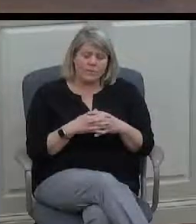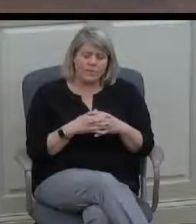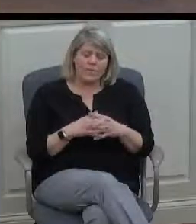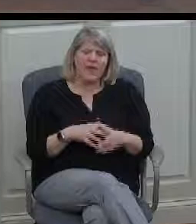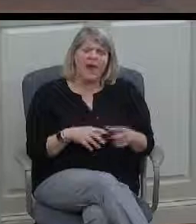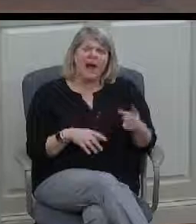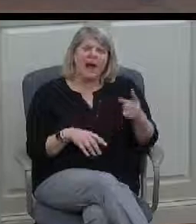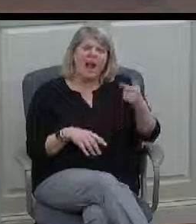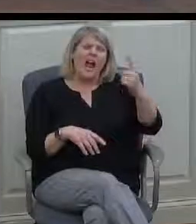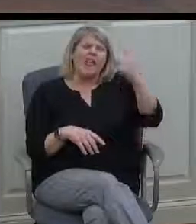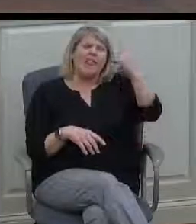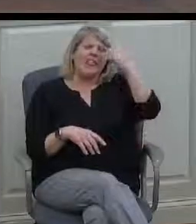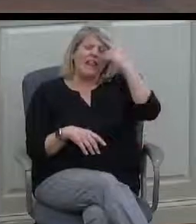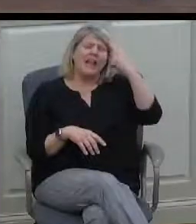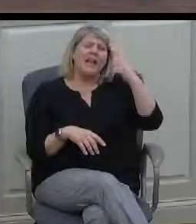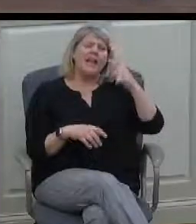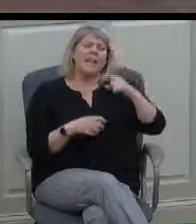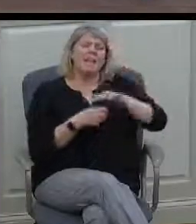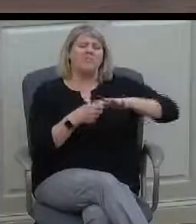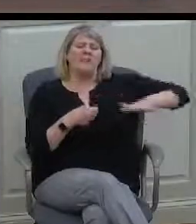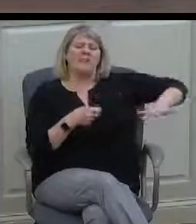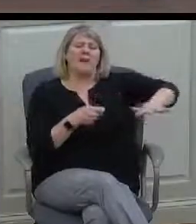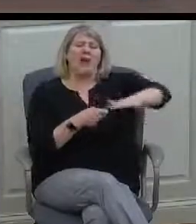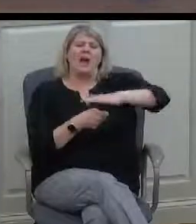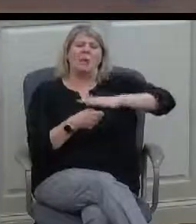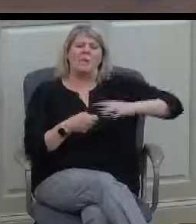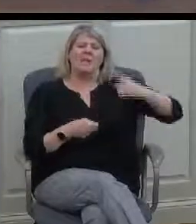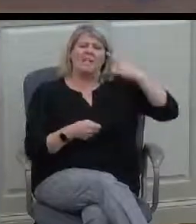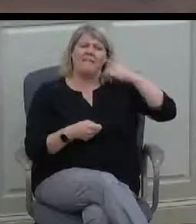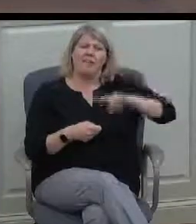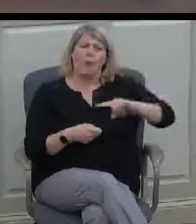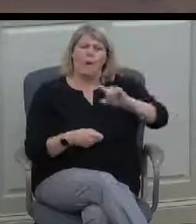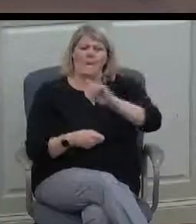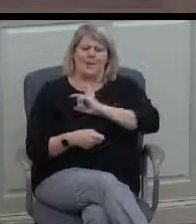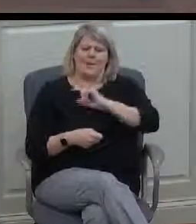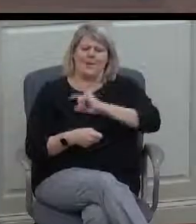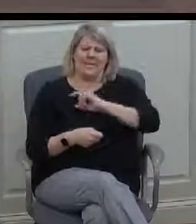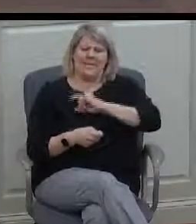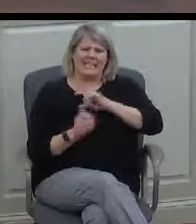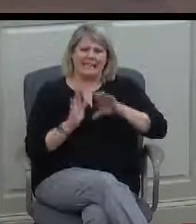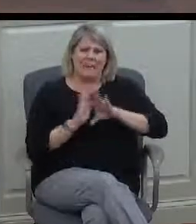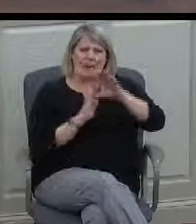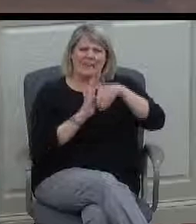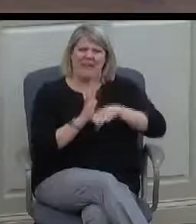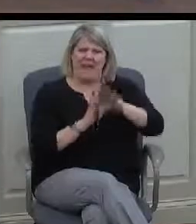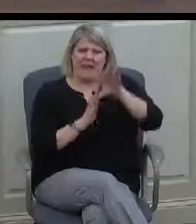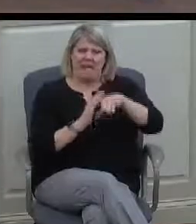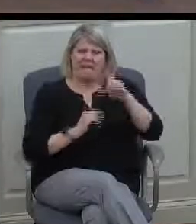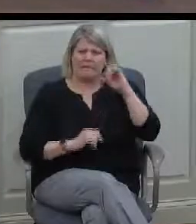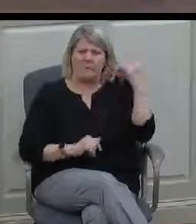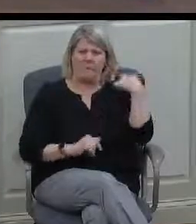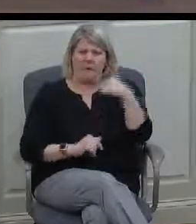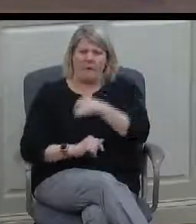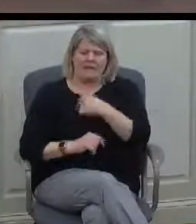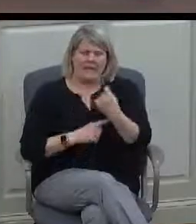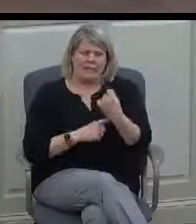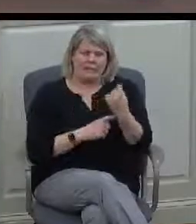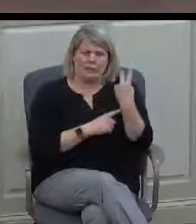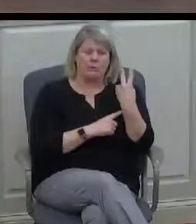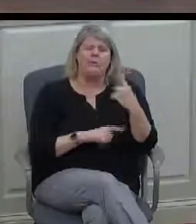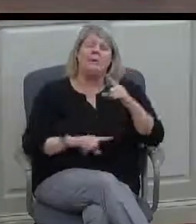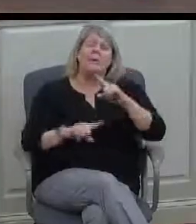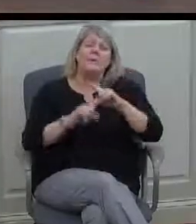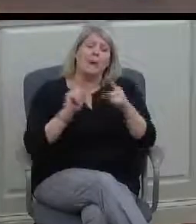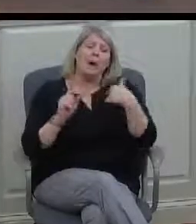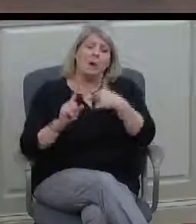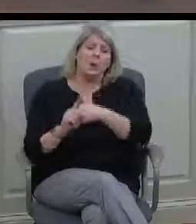climate for law enforcement has been topsy-turvy the last couple of years. But I think we've been fortunate,